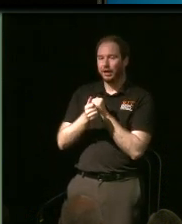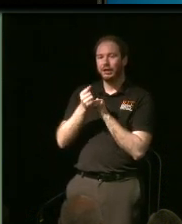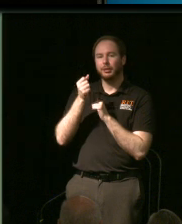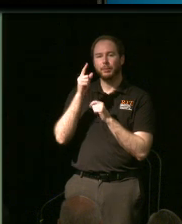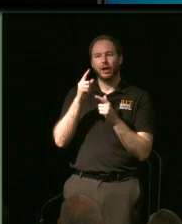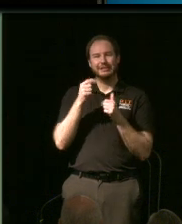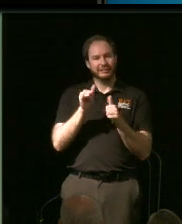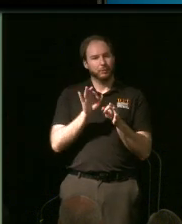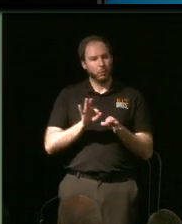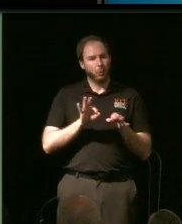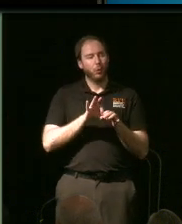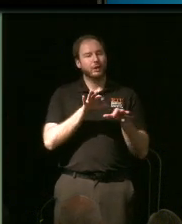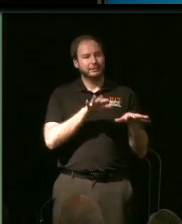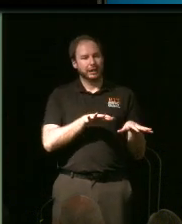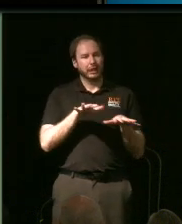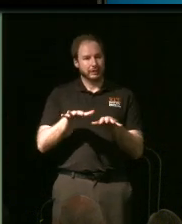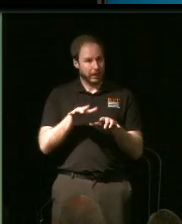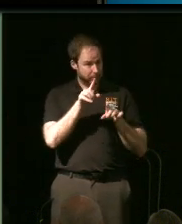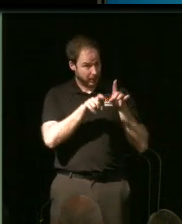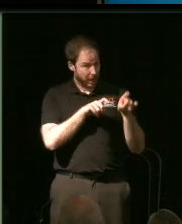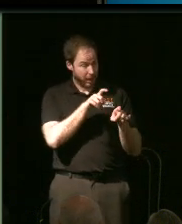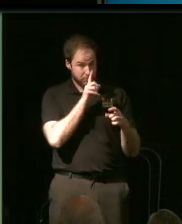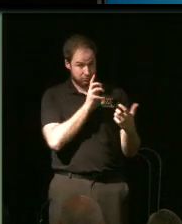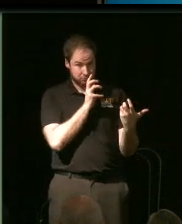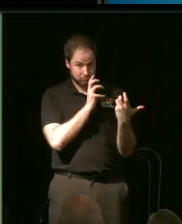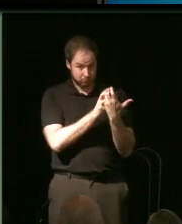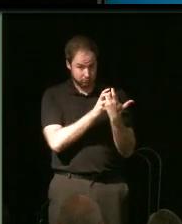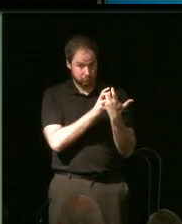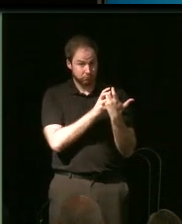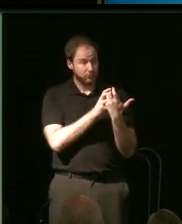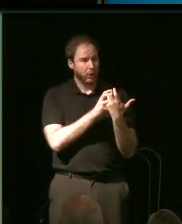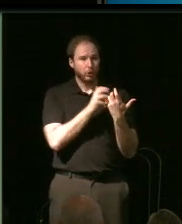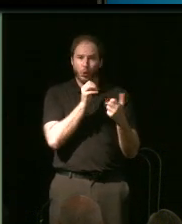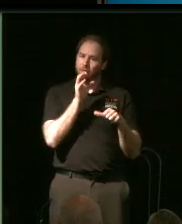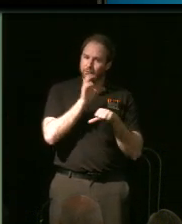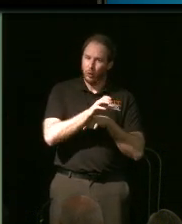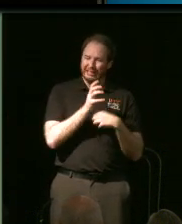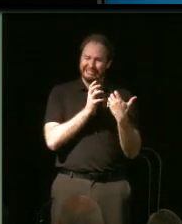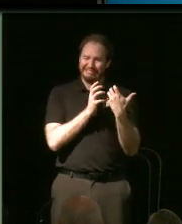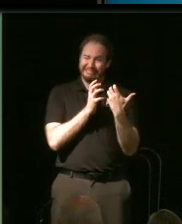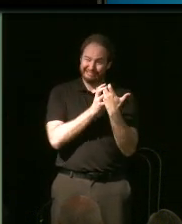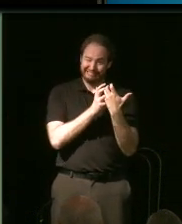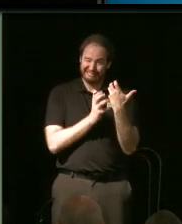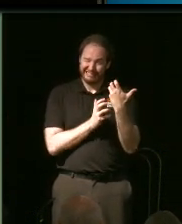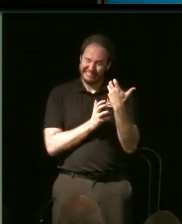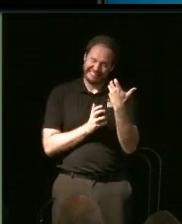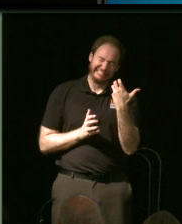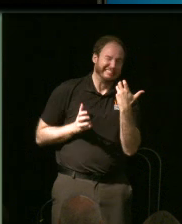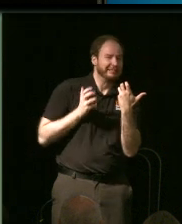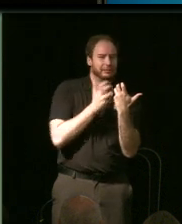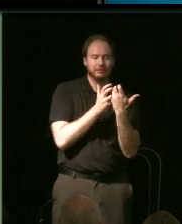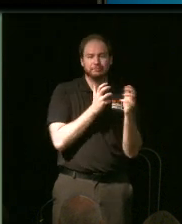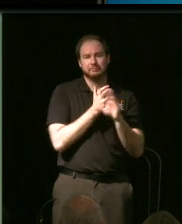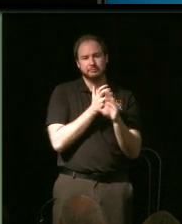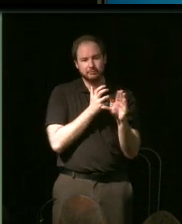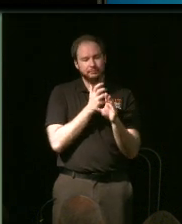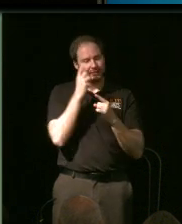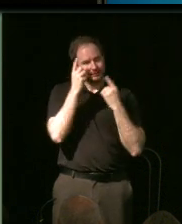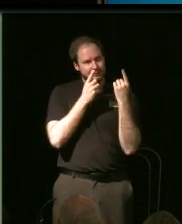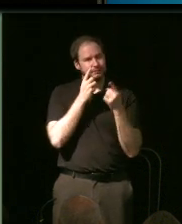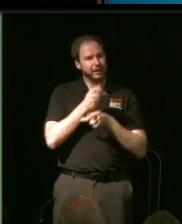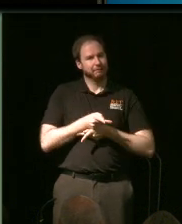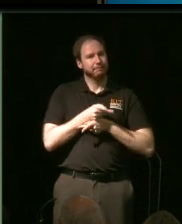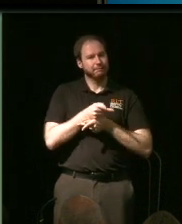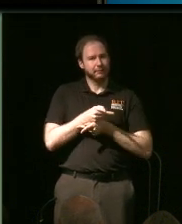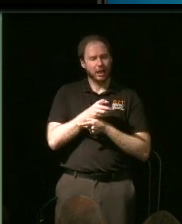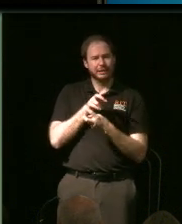ask these questions. Is the trial for you? Don't force yourself in. Think about these questions that I've raised and work